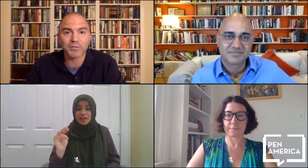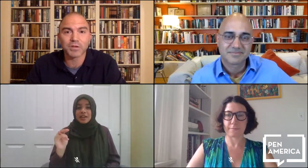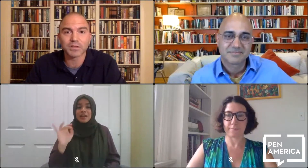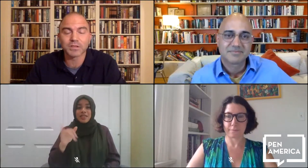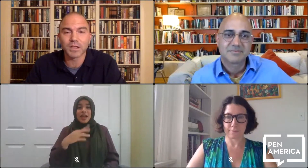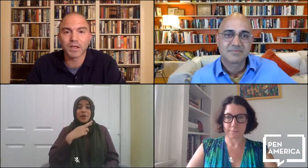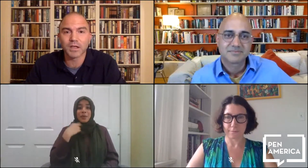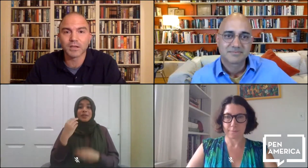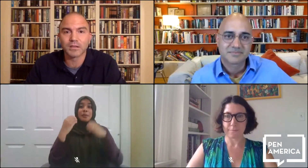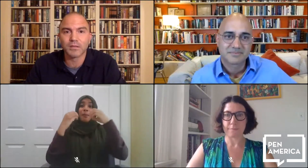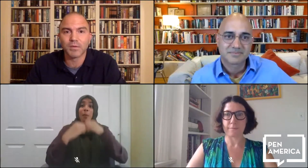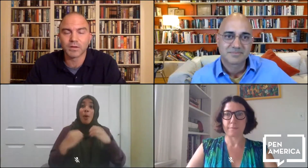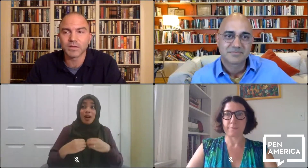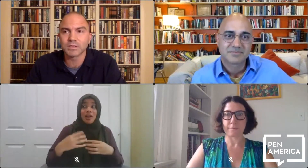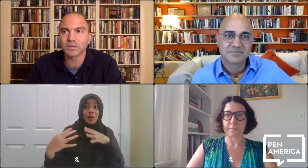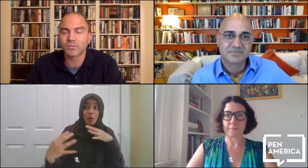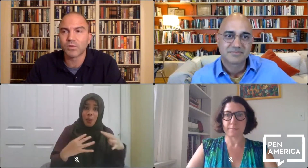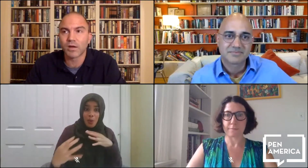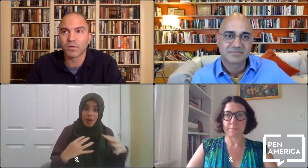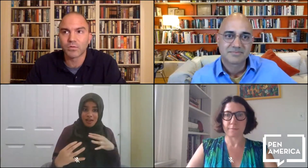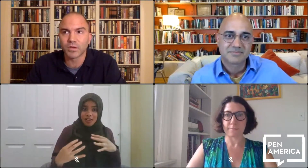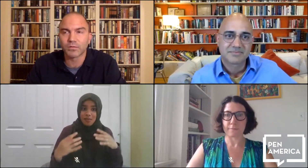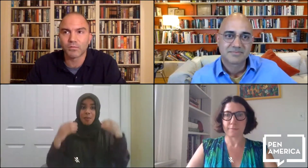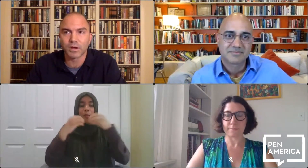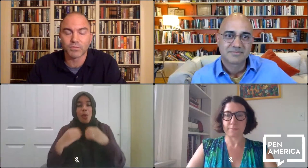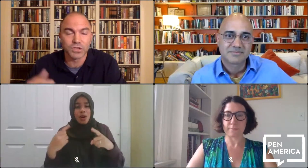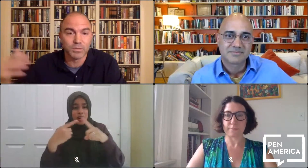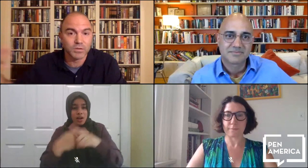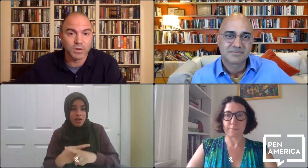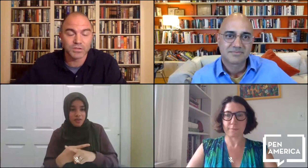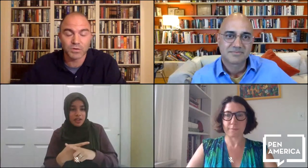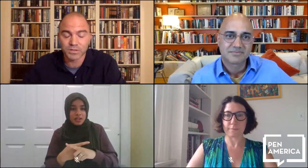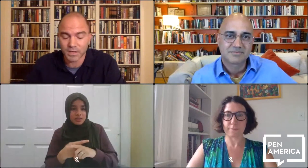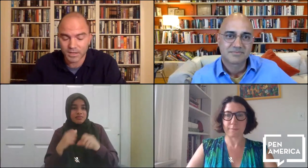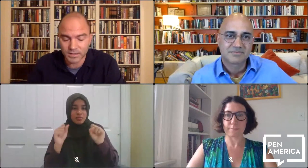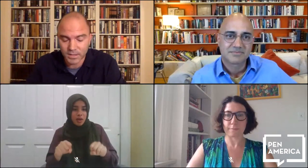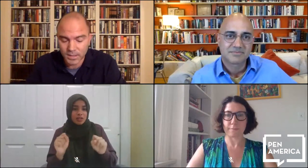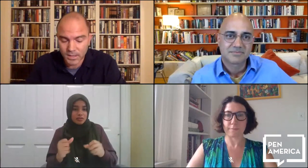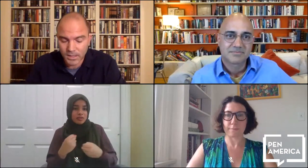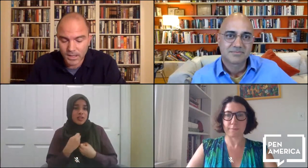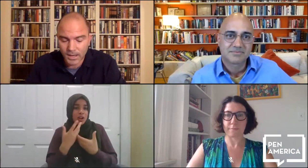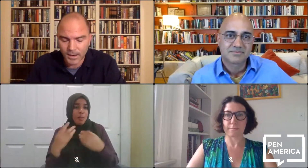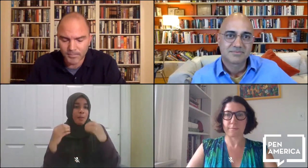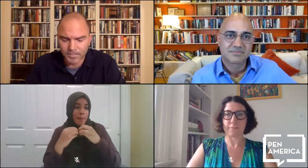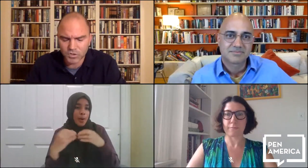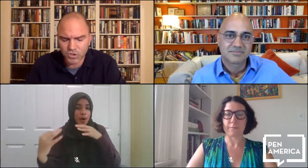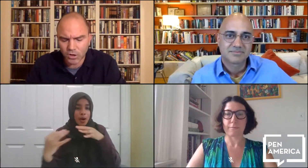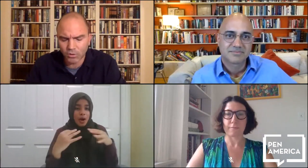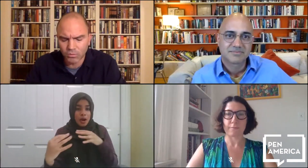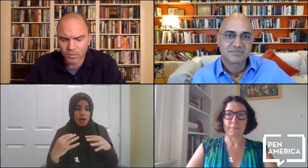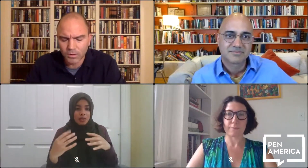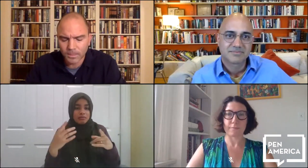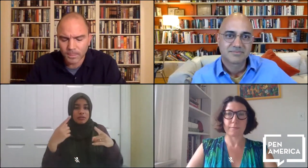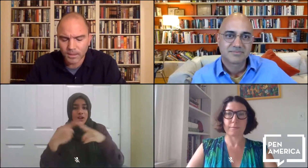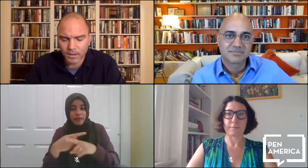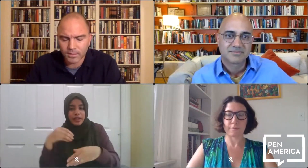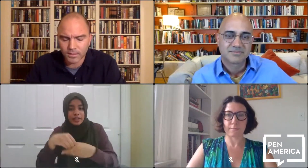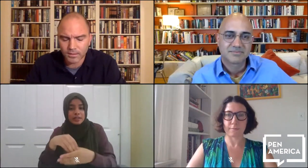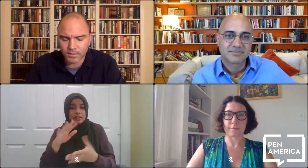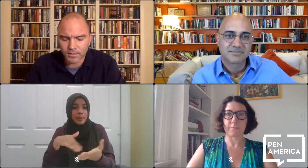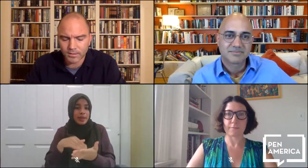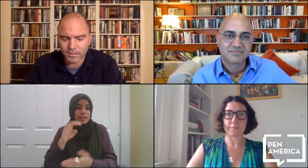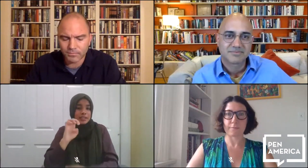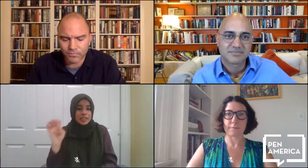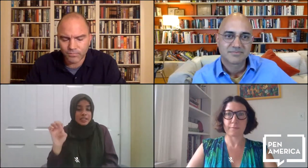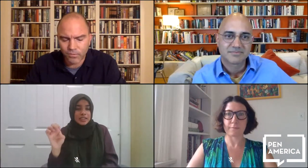and conflict in the Middle East. Whatever you think of the Iranian regime, there's much to criticize. So